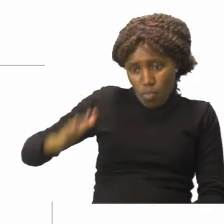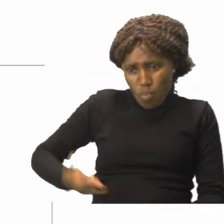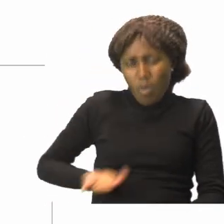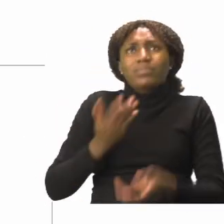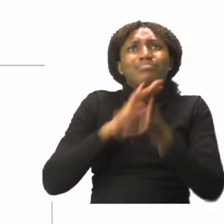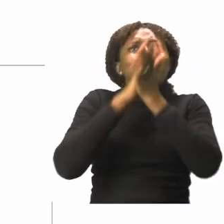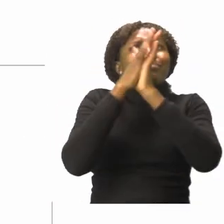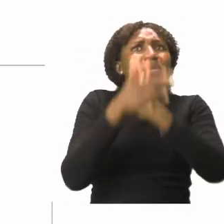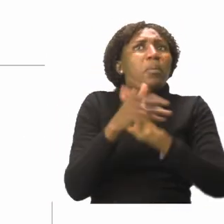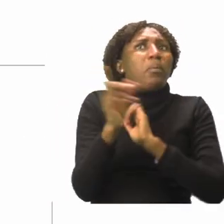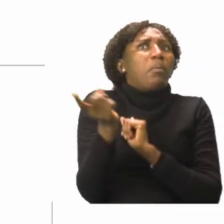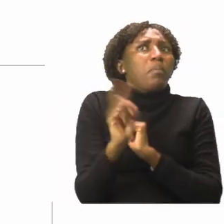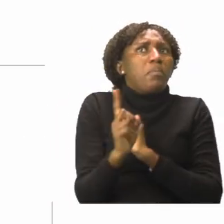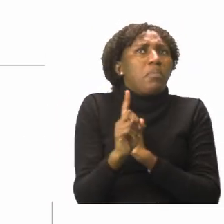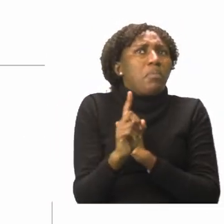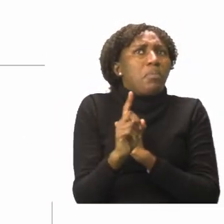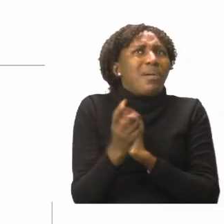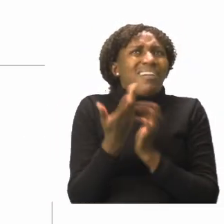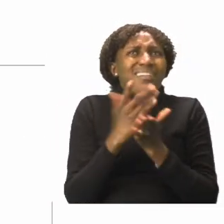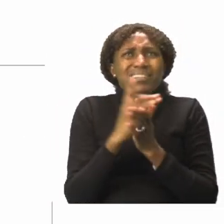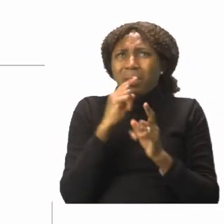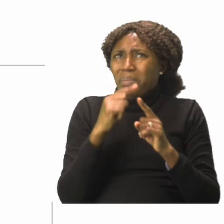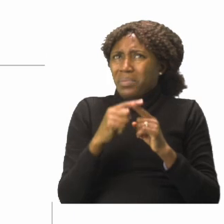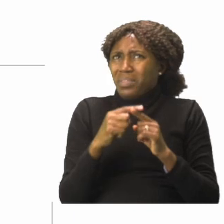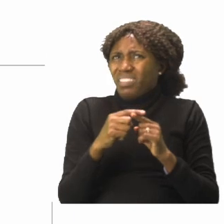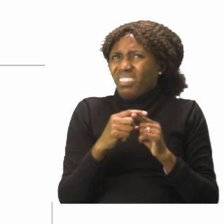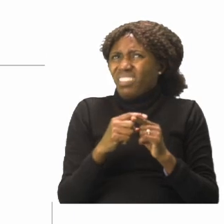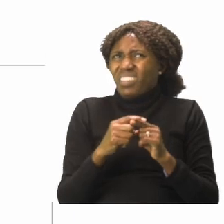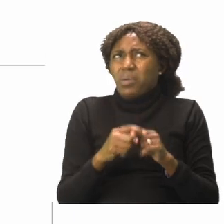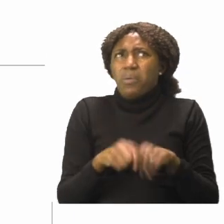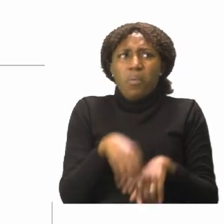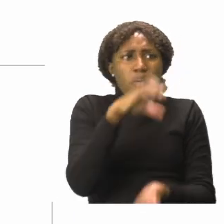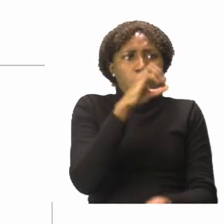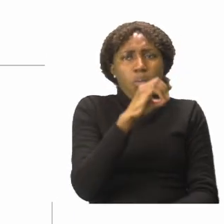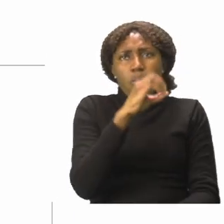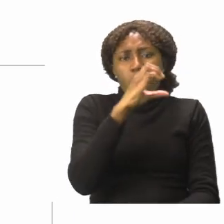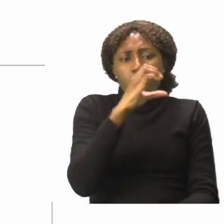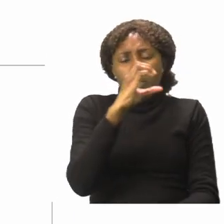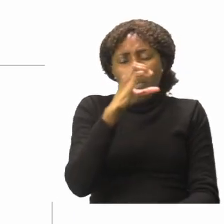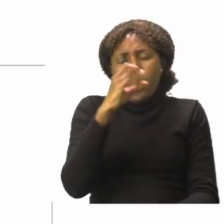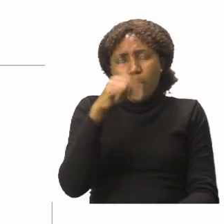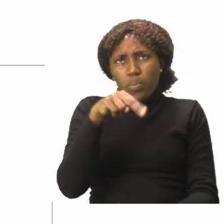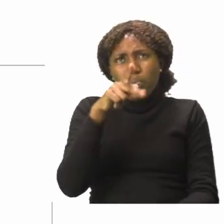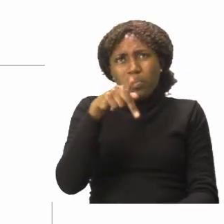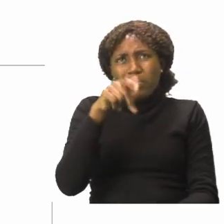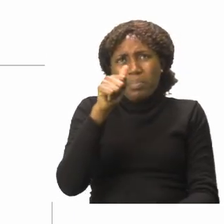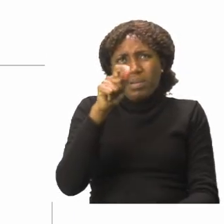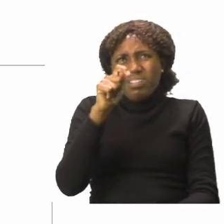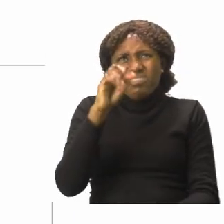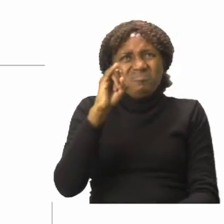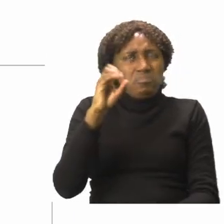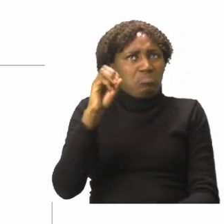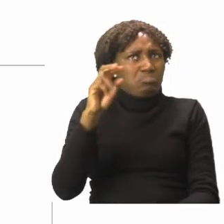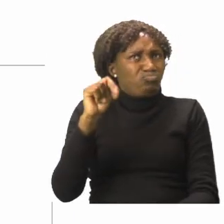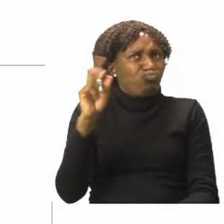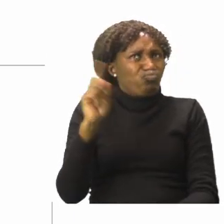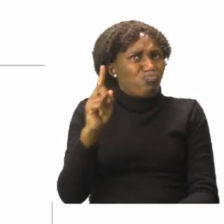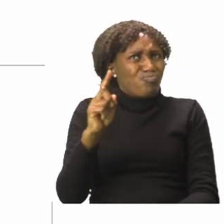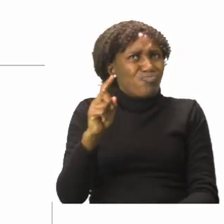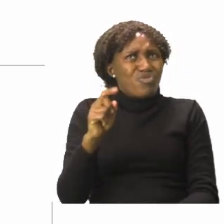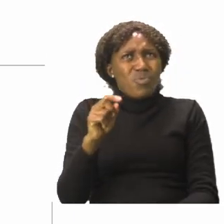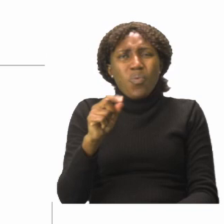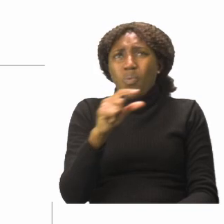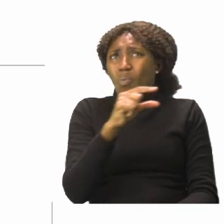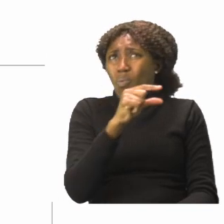you are saying, Teacher Mutsa, what is an occupation? Well, I'm going to explain some of them